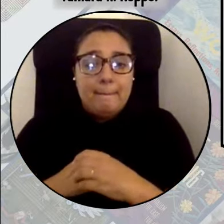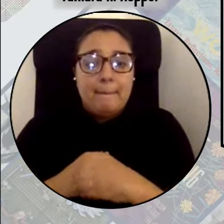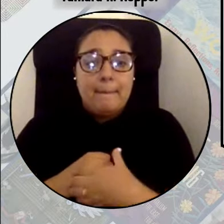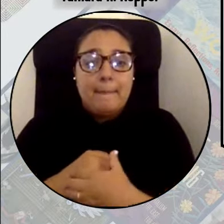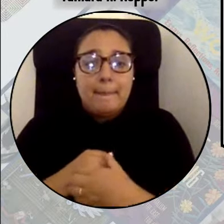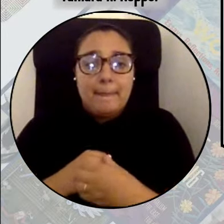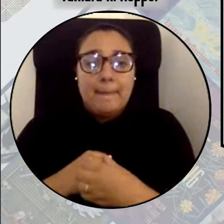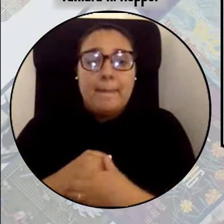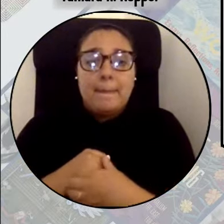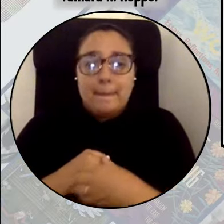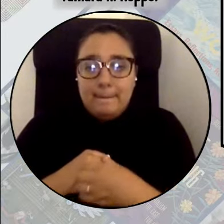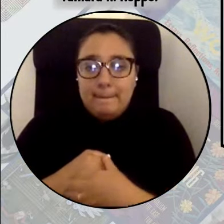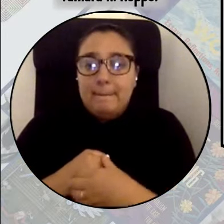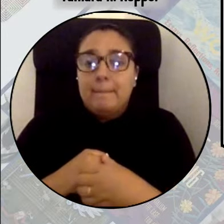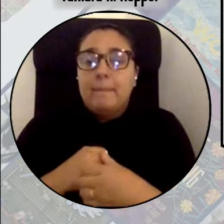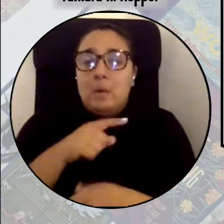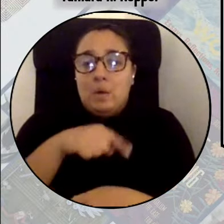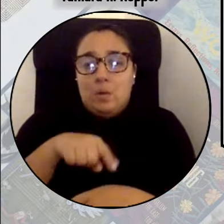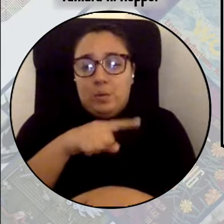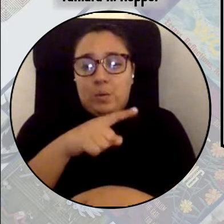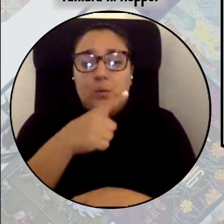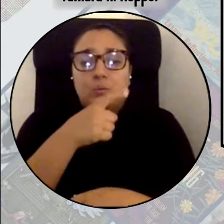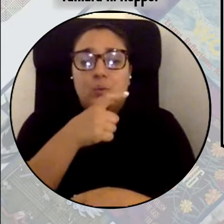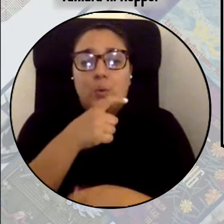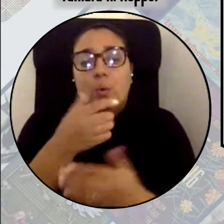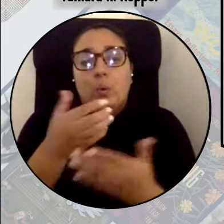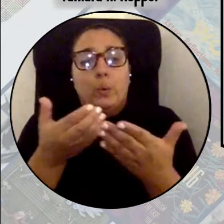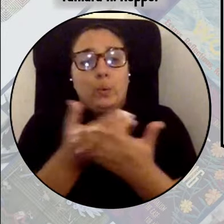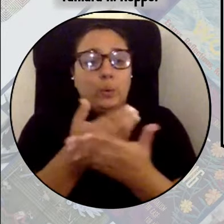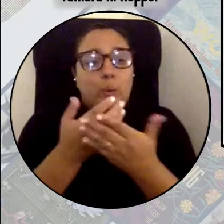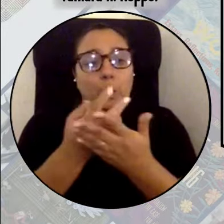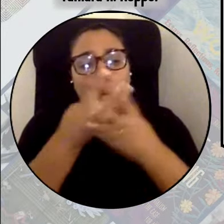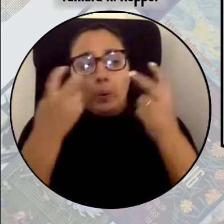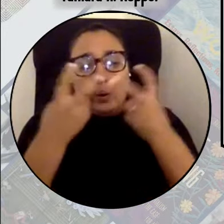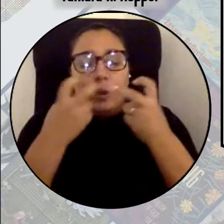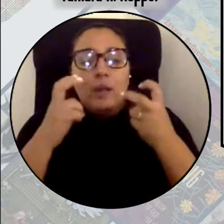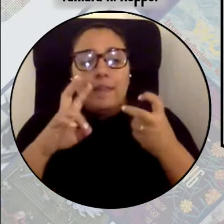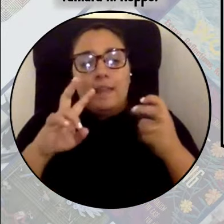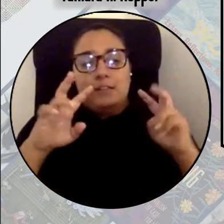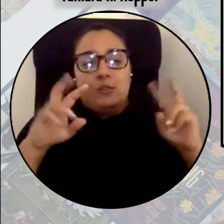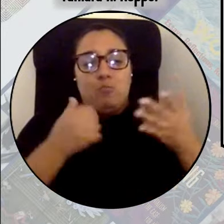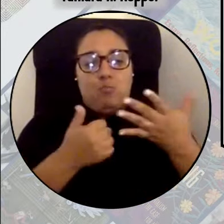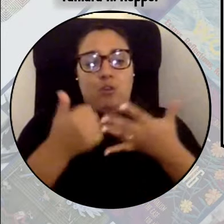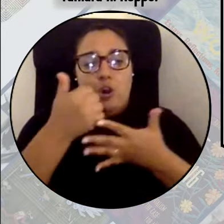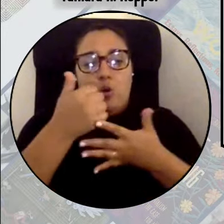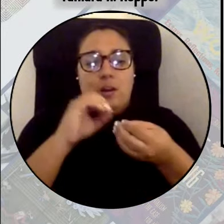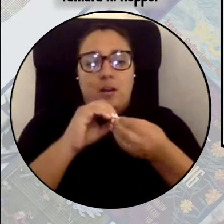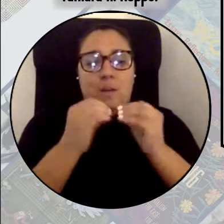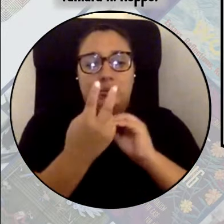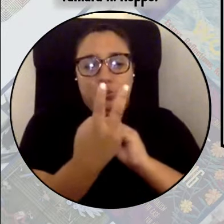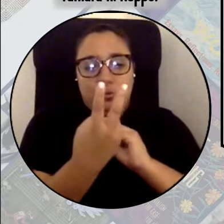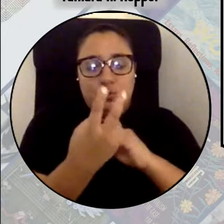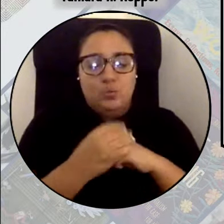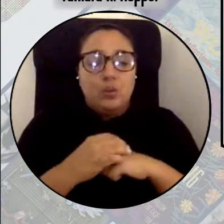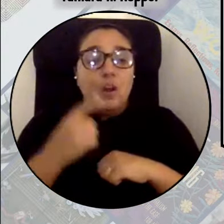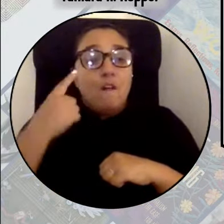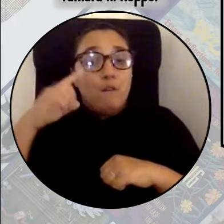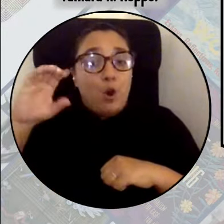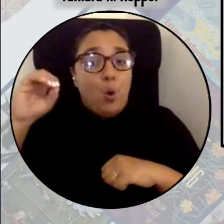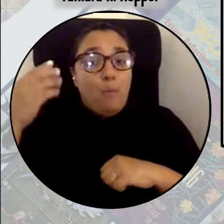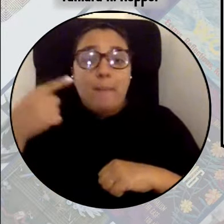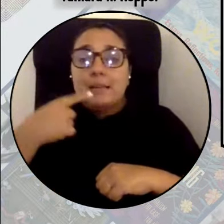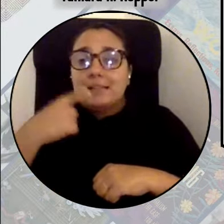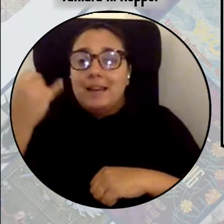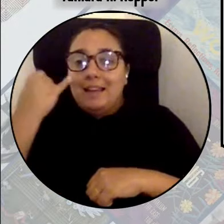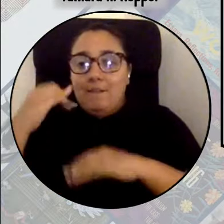and new immigration violators is priority two. So for President Obama, it was three or more misdemeanor offenses, right?